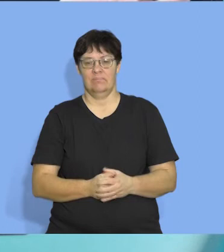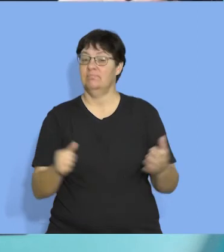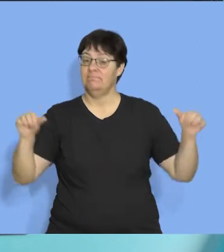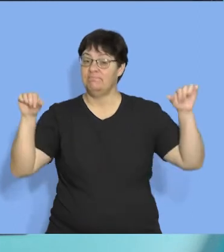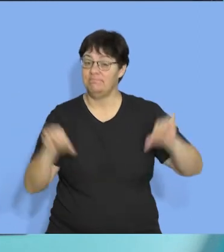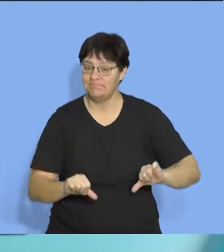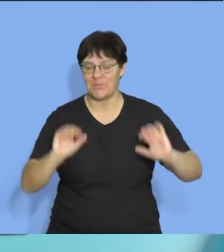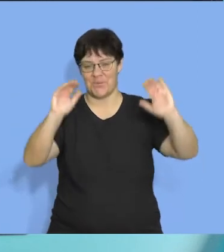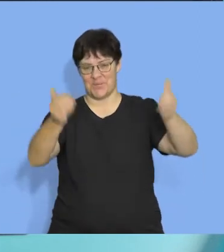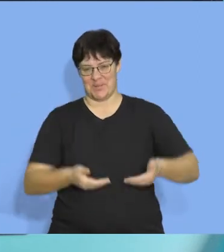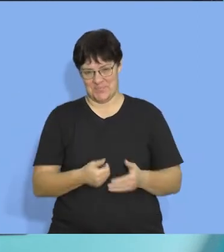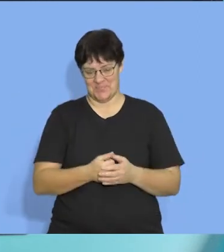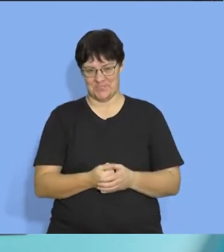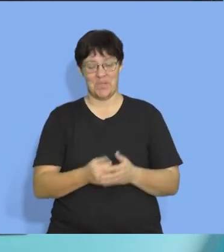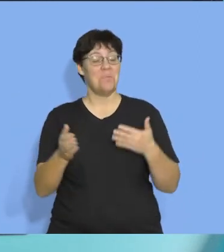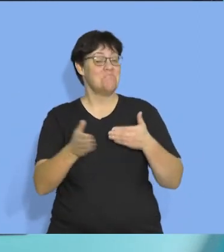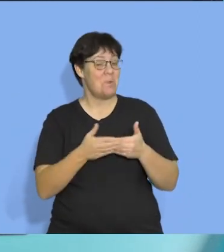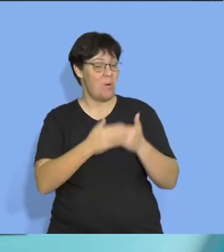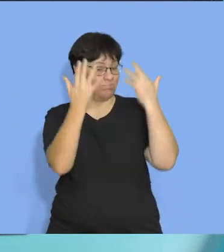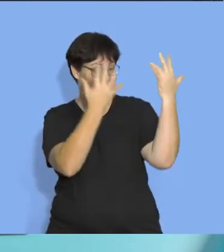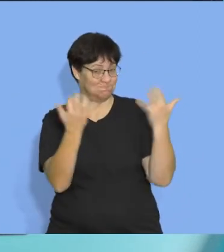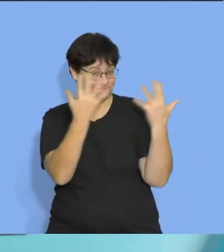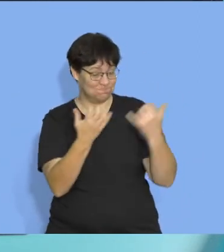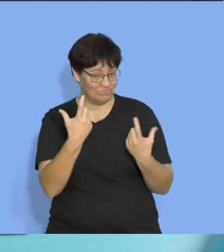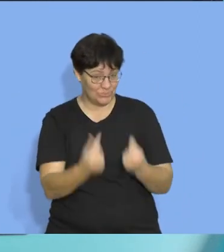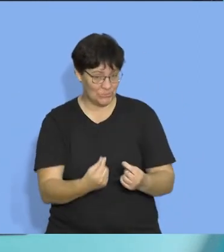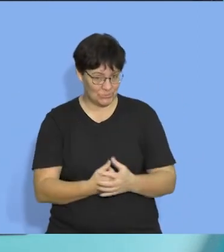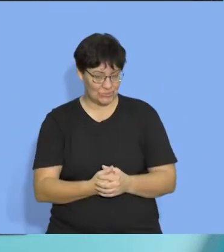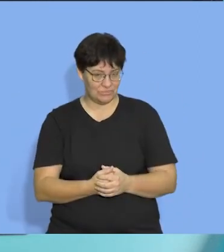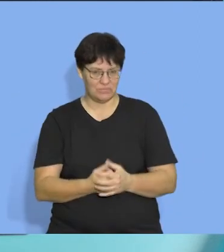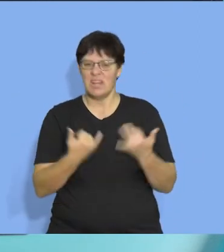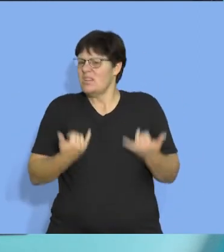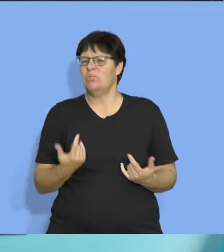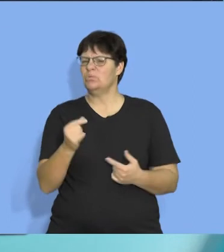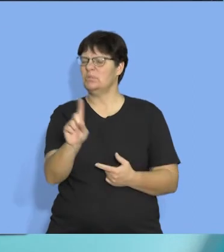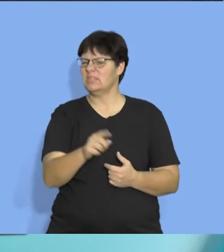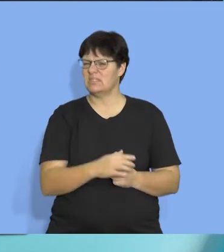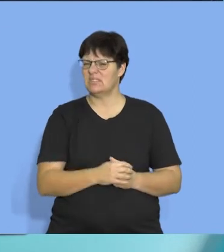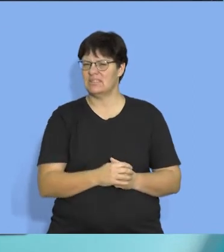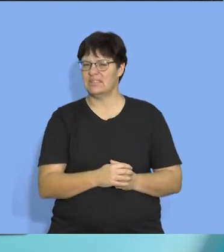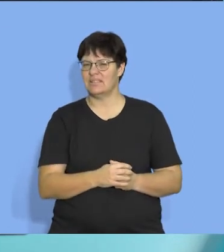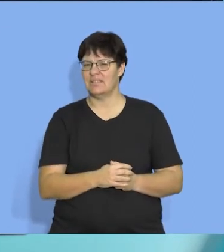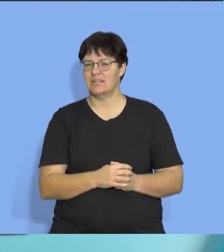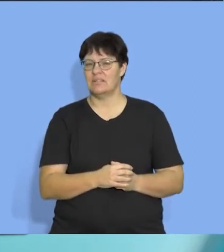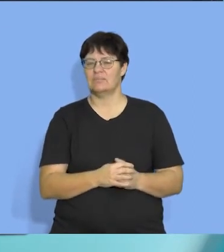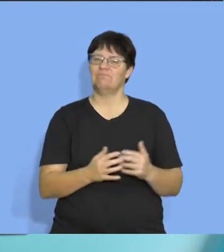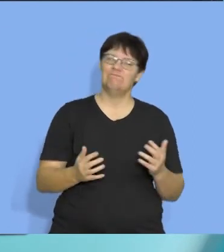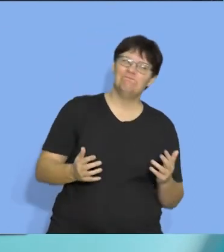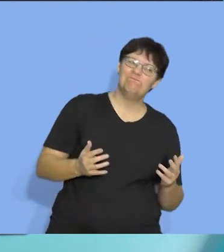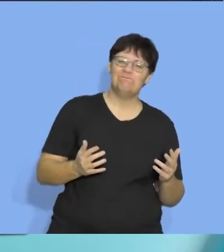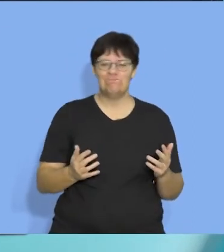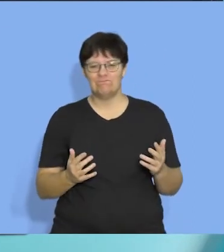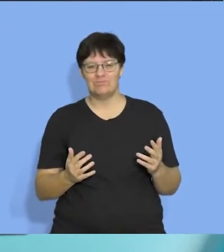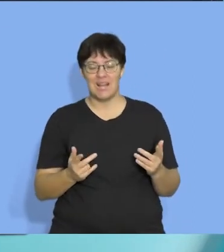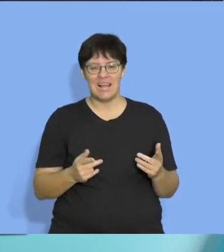Welcome back, everyone. We're going to do some more calculations. Now we're going to start doing a little bit more the